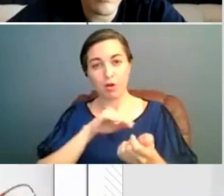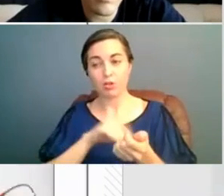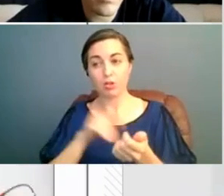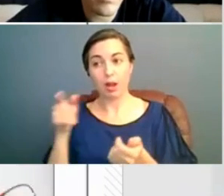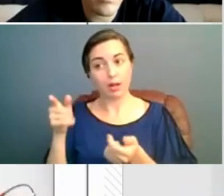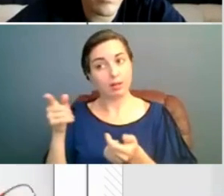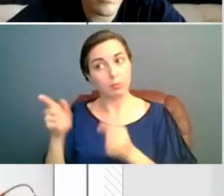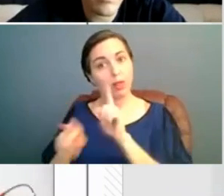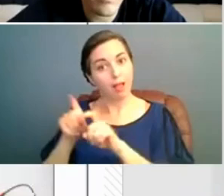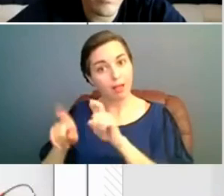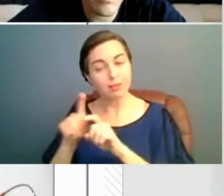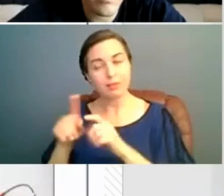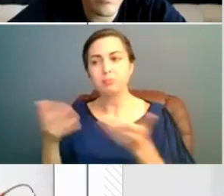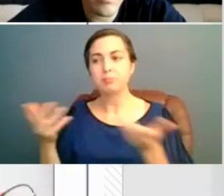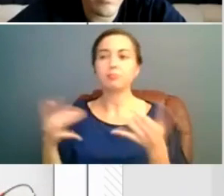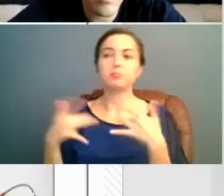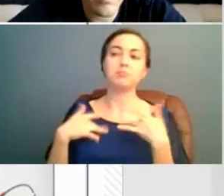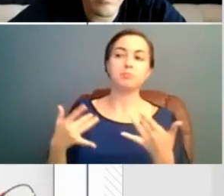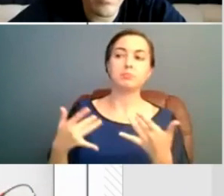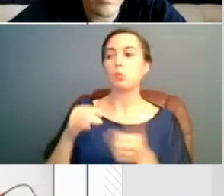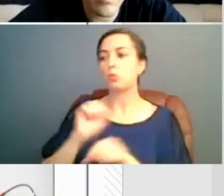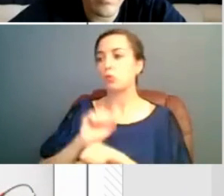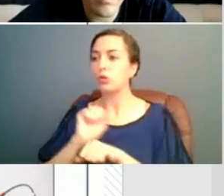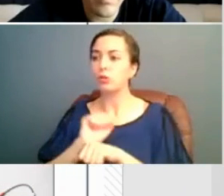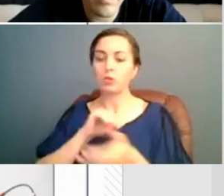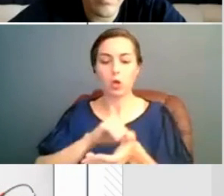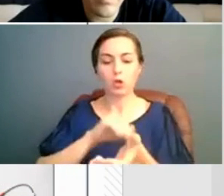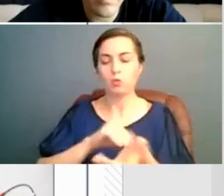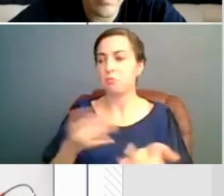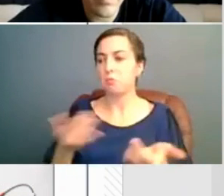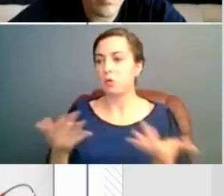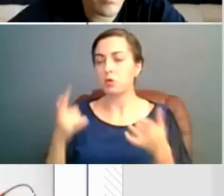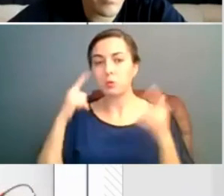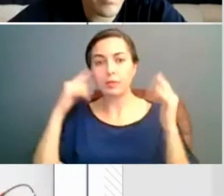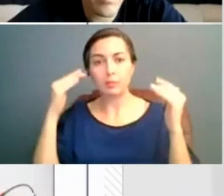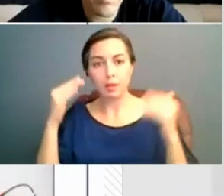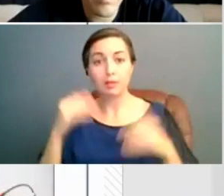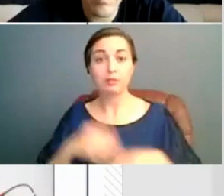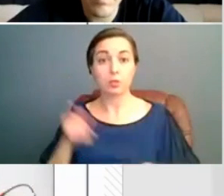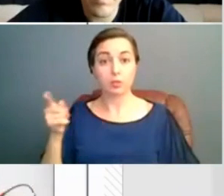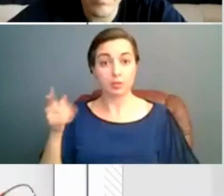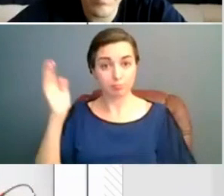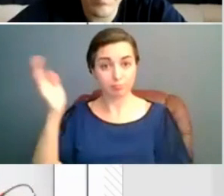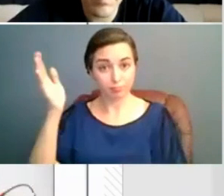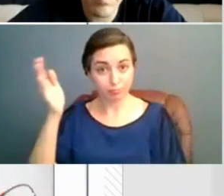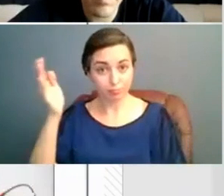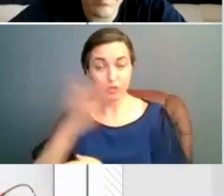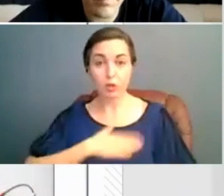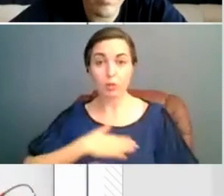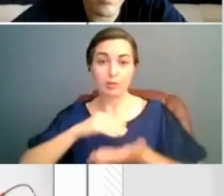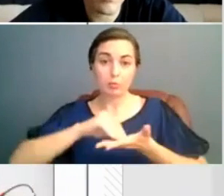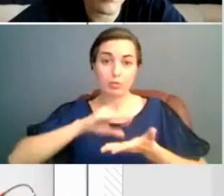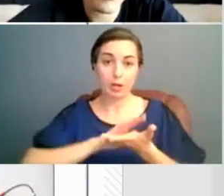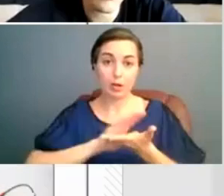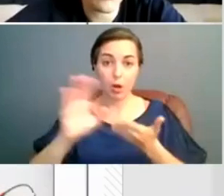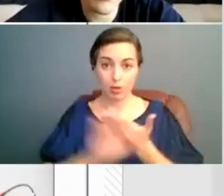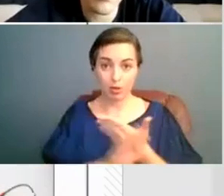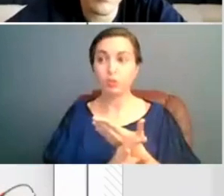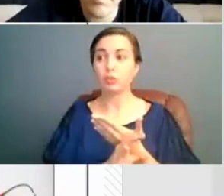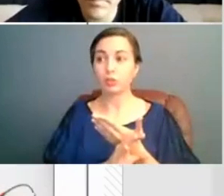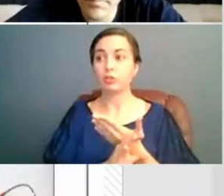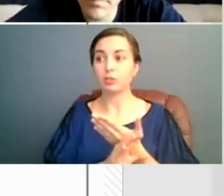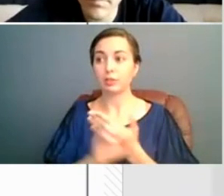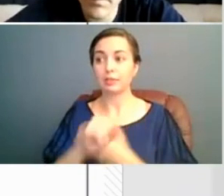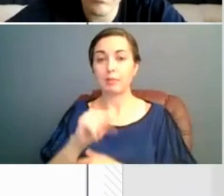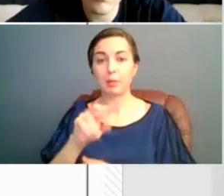weeks, 22nd, same time. Okay, so please put that on your calendar. You'll see our big email blast about it later this